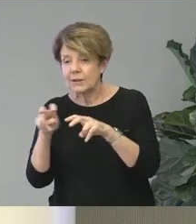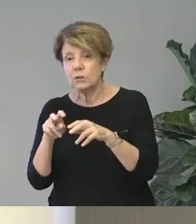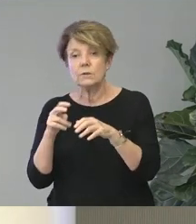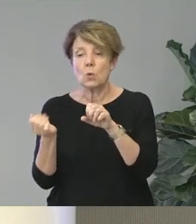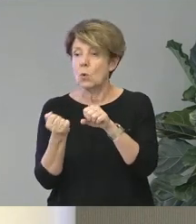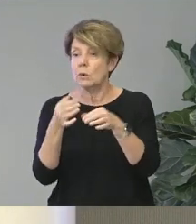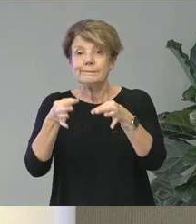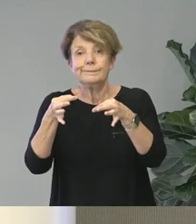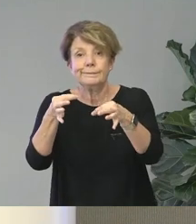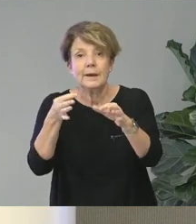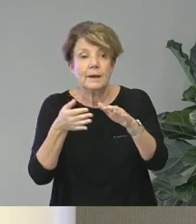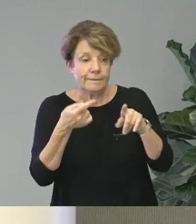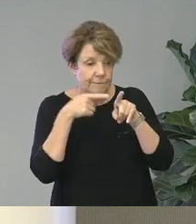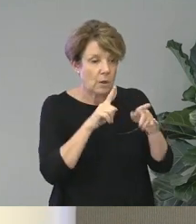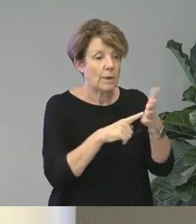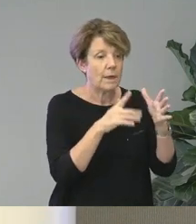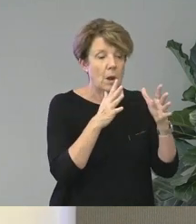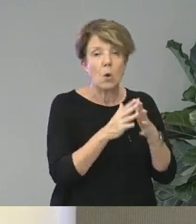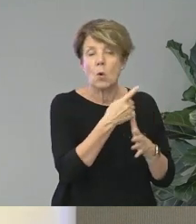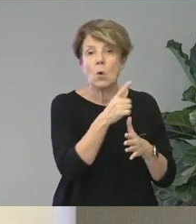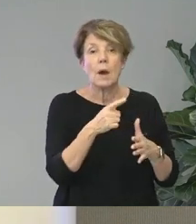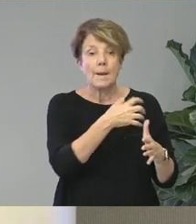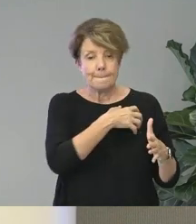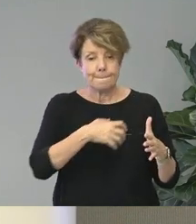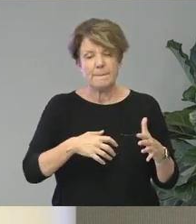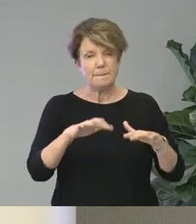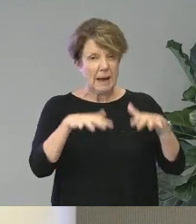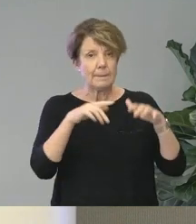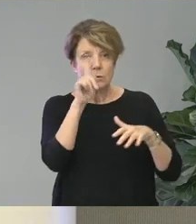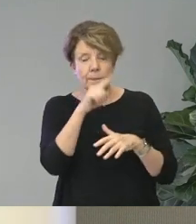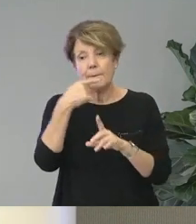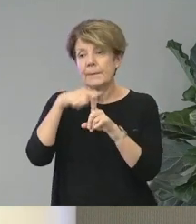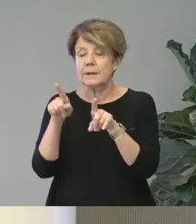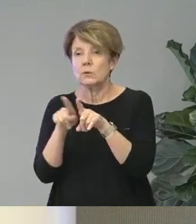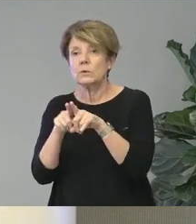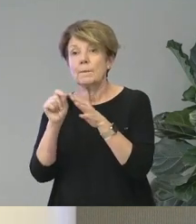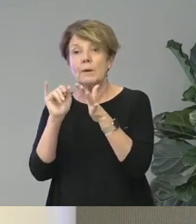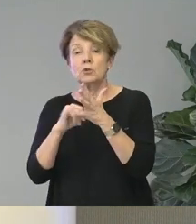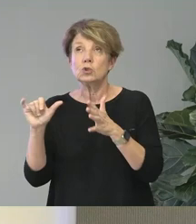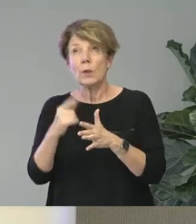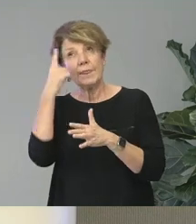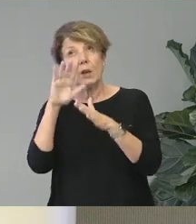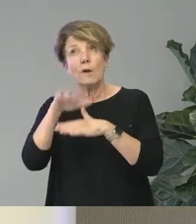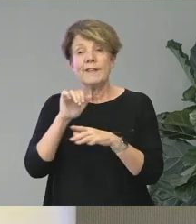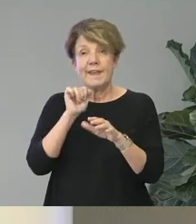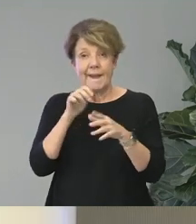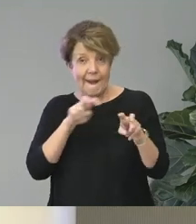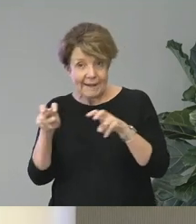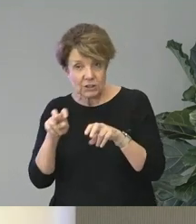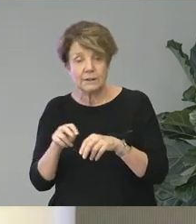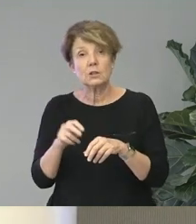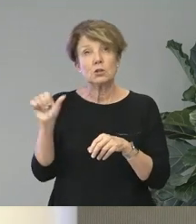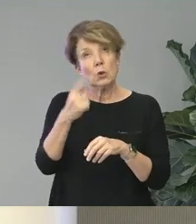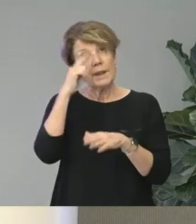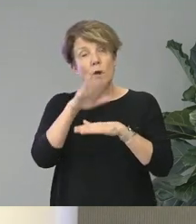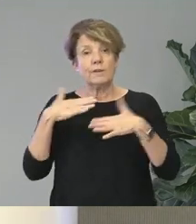them, parliamentarians and public officials should consider the human rights impact of their actions and should favour